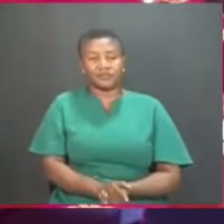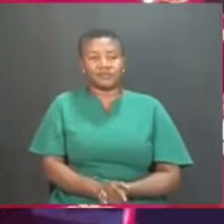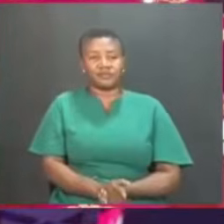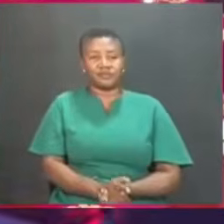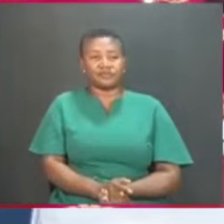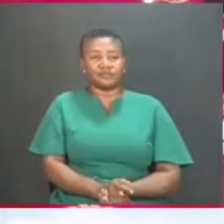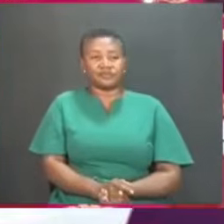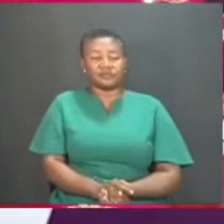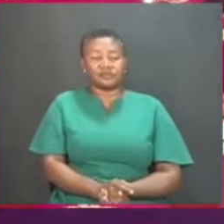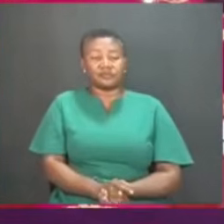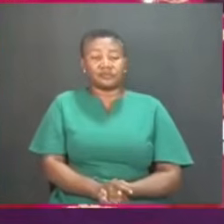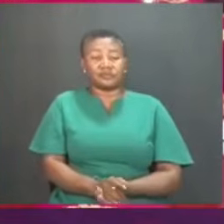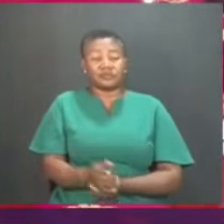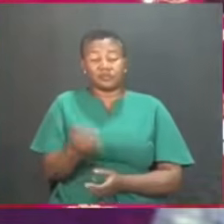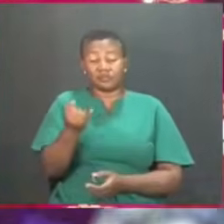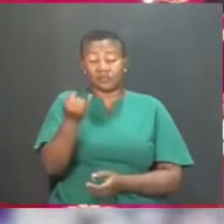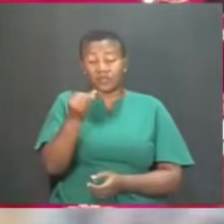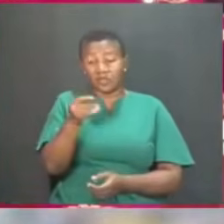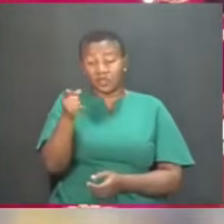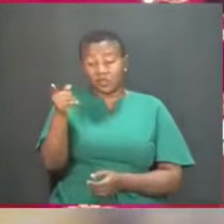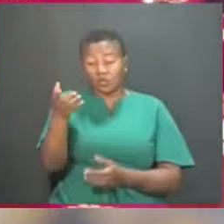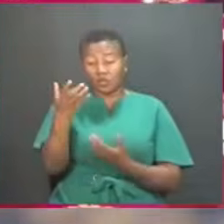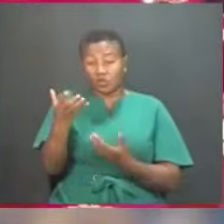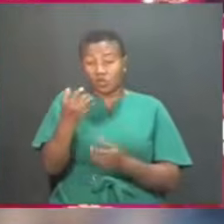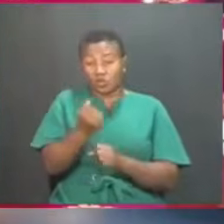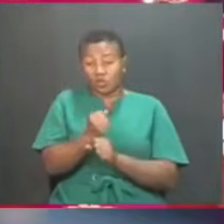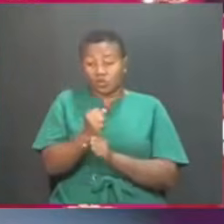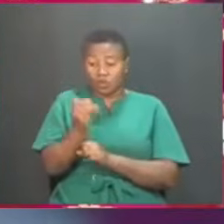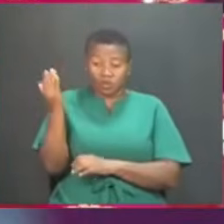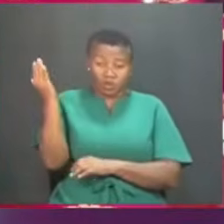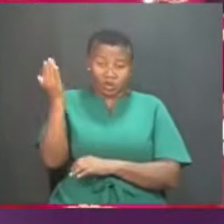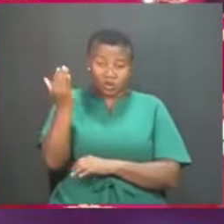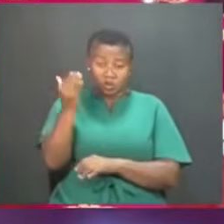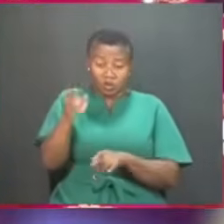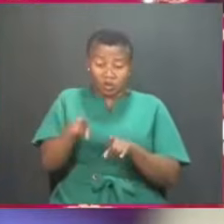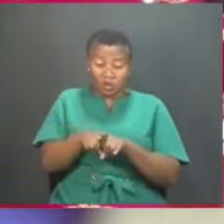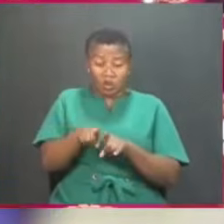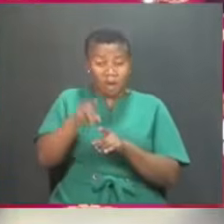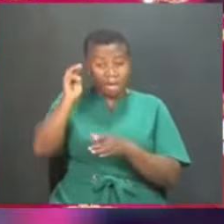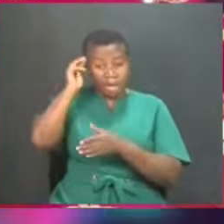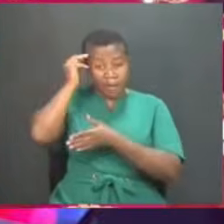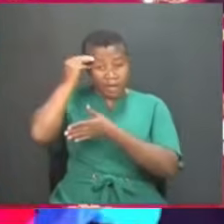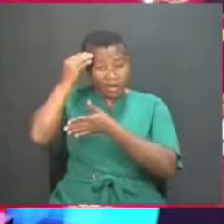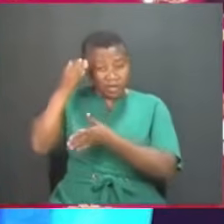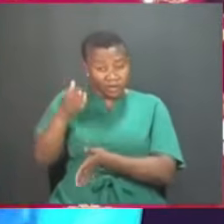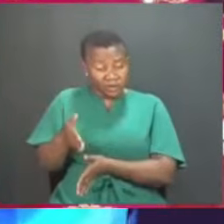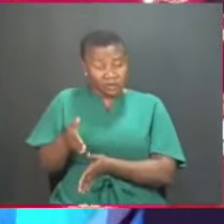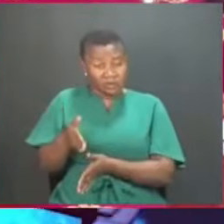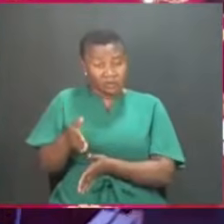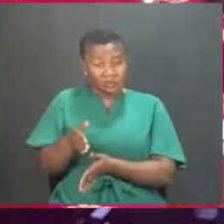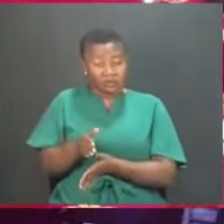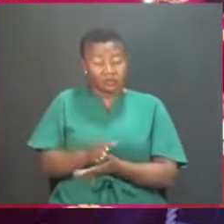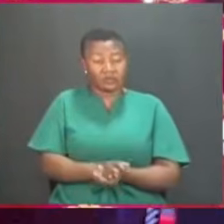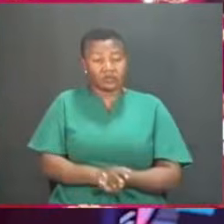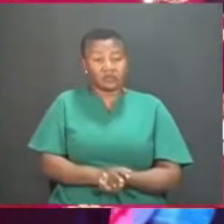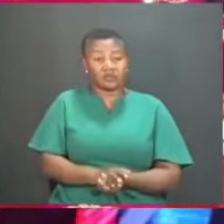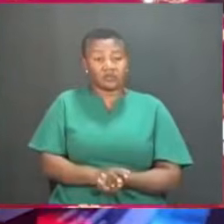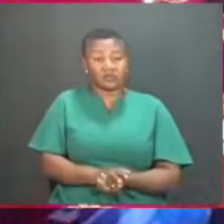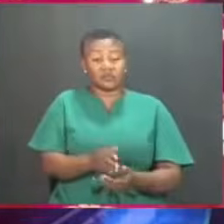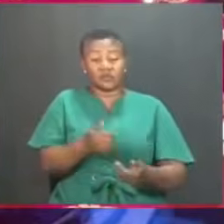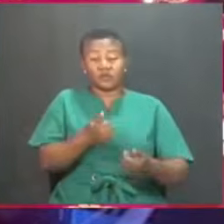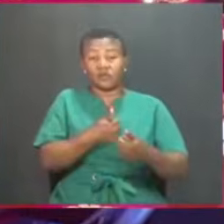Now, if he's going to make the statement as a minister of state, and that comes under